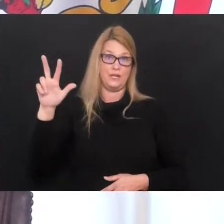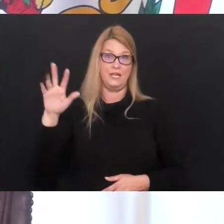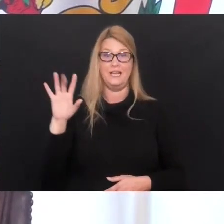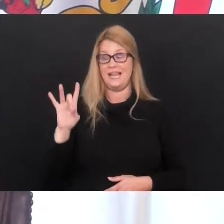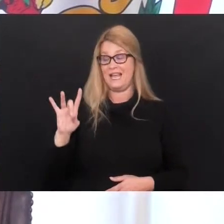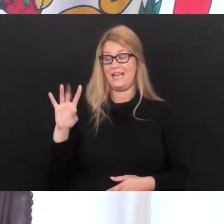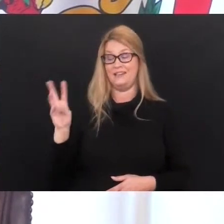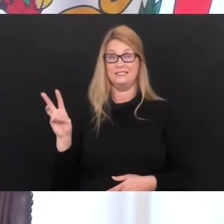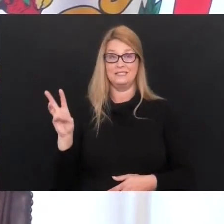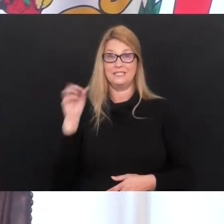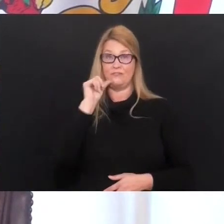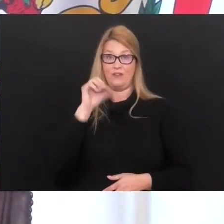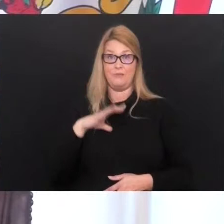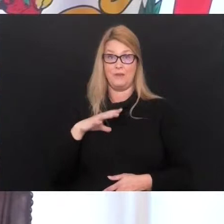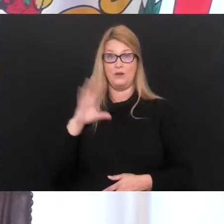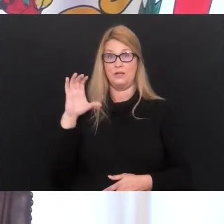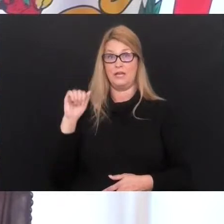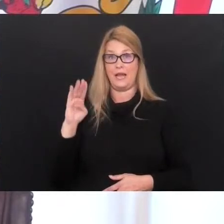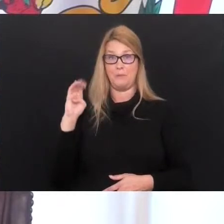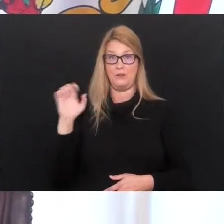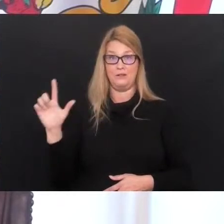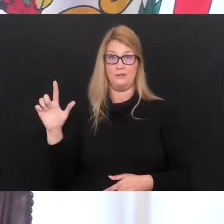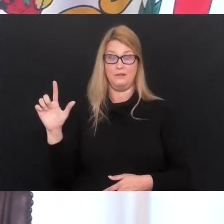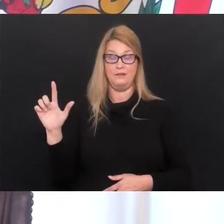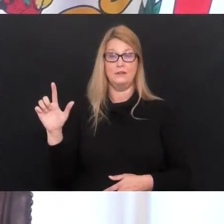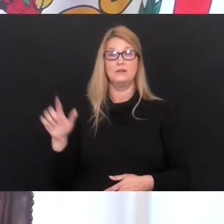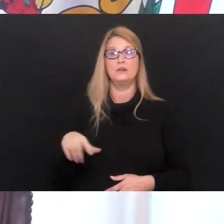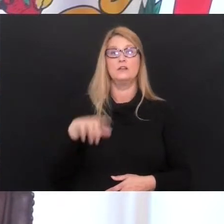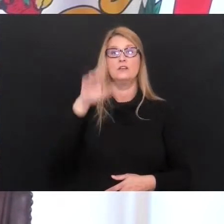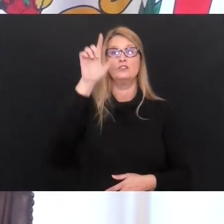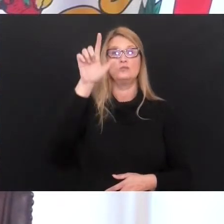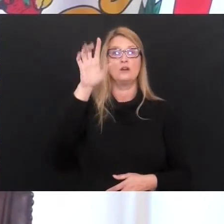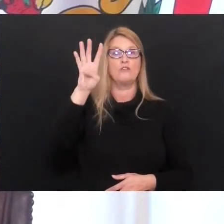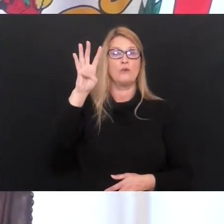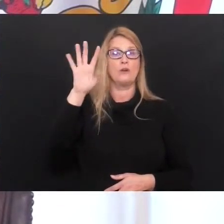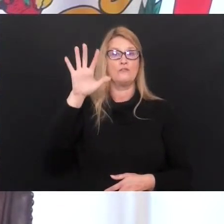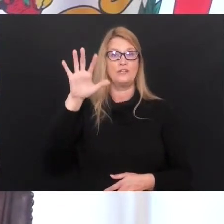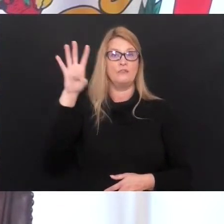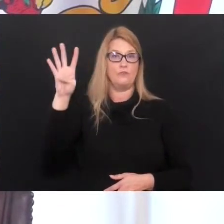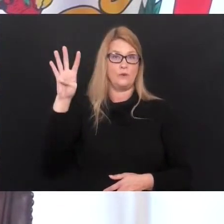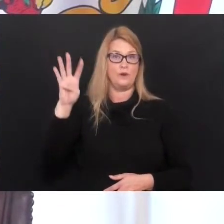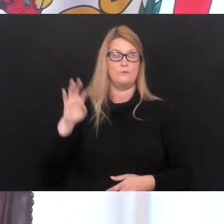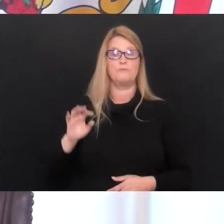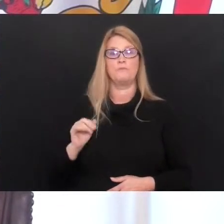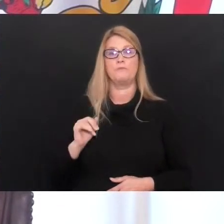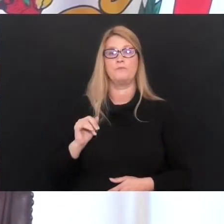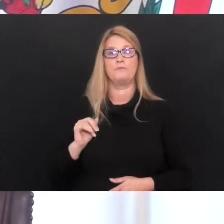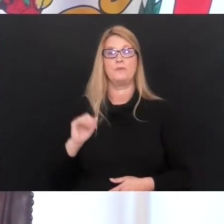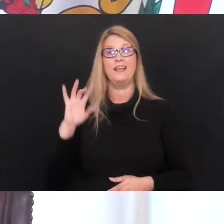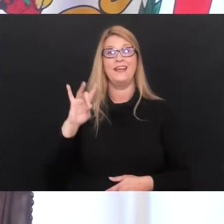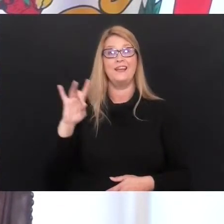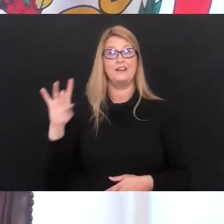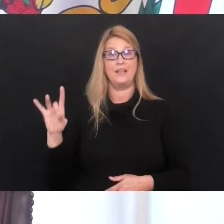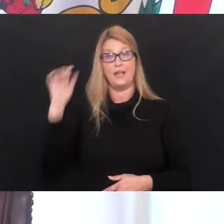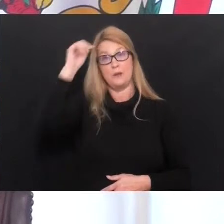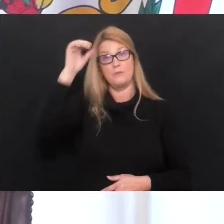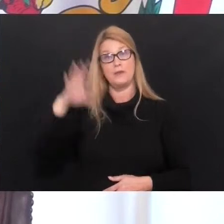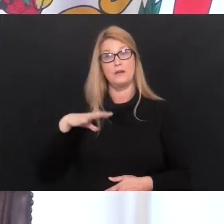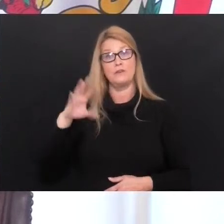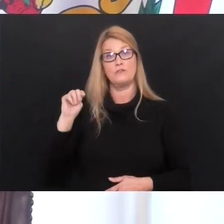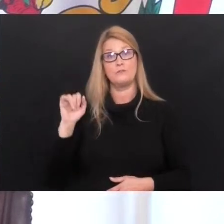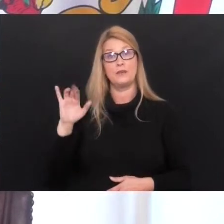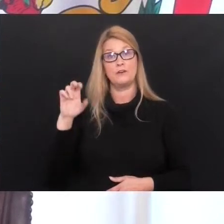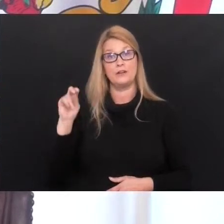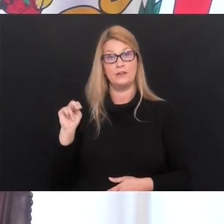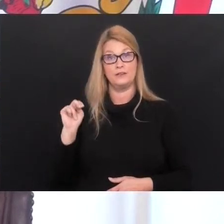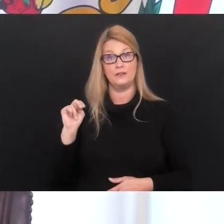an 86-year-old female from Cabell County. Our 2,454th death is an 88-year-old male from Marion